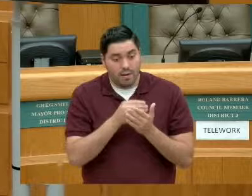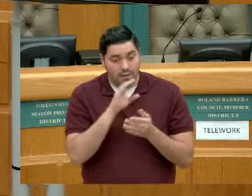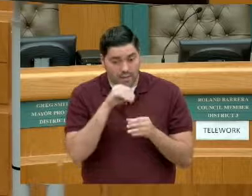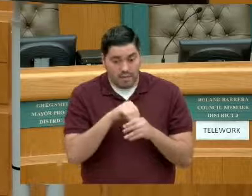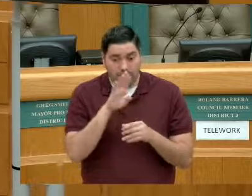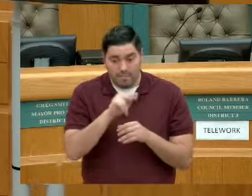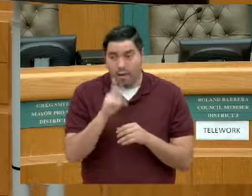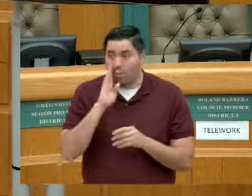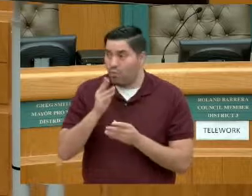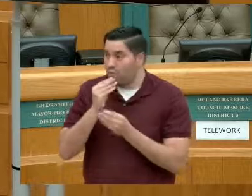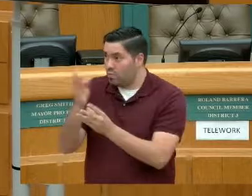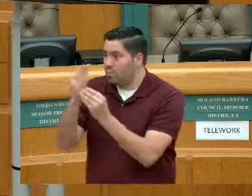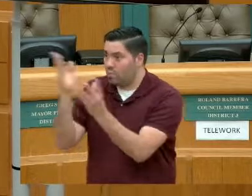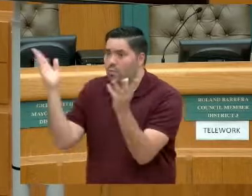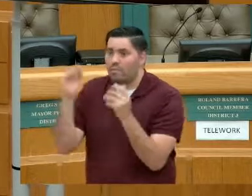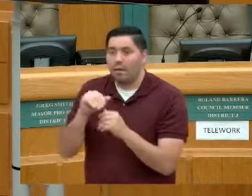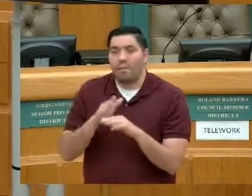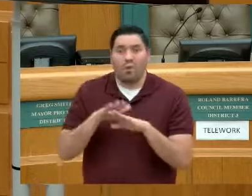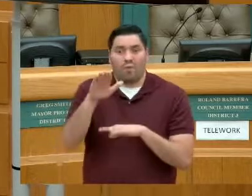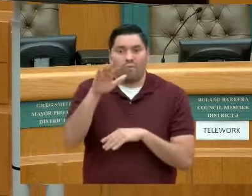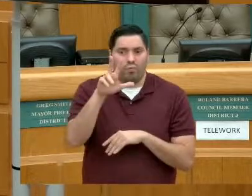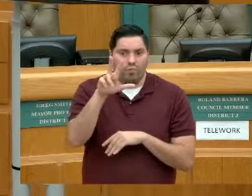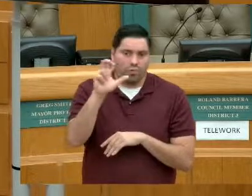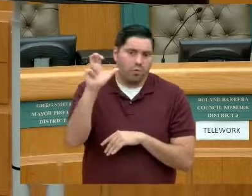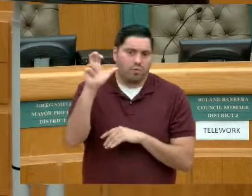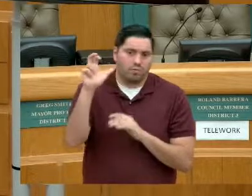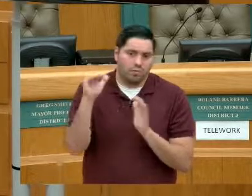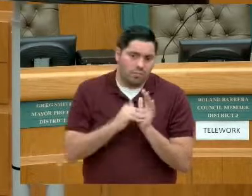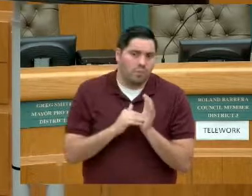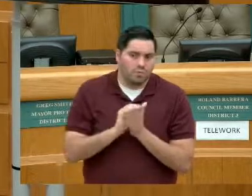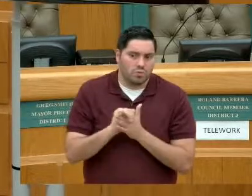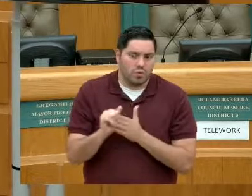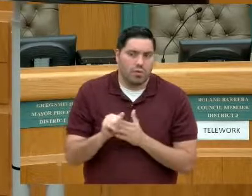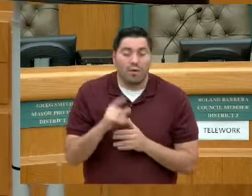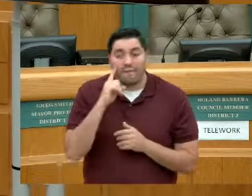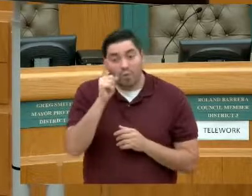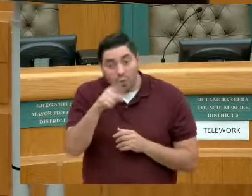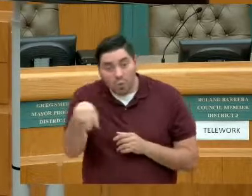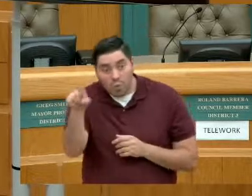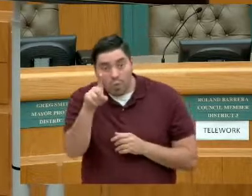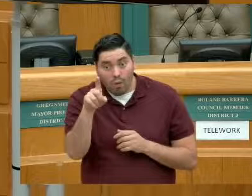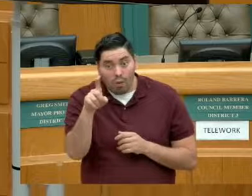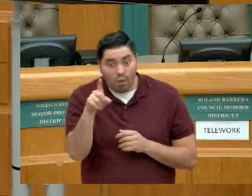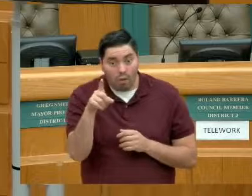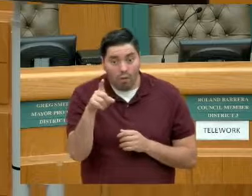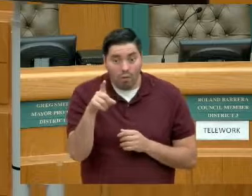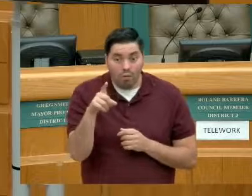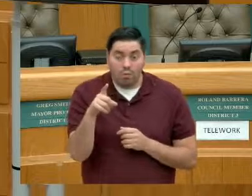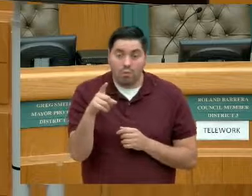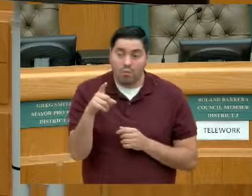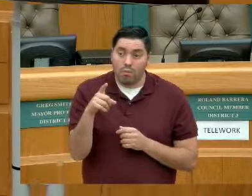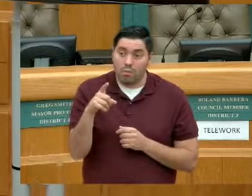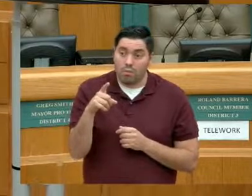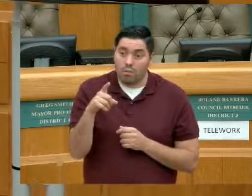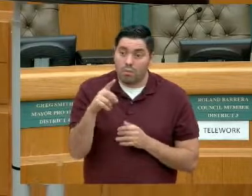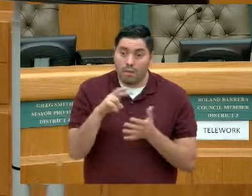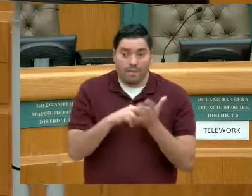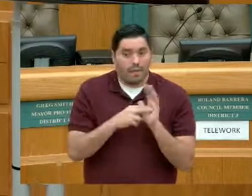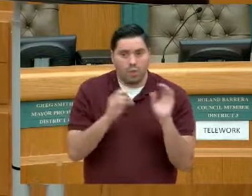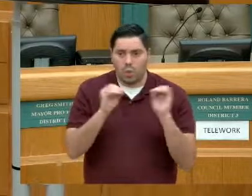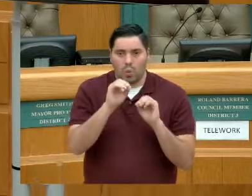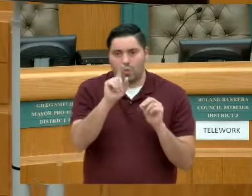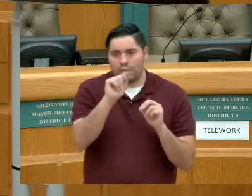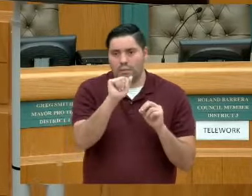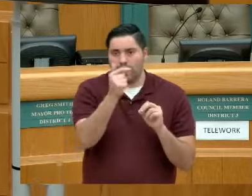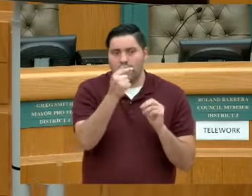get it out, so that'll put us over $300,000. And for those of you that wonder, there's no tax money in that. That's